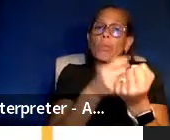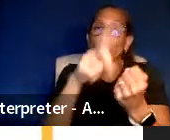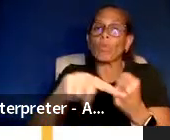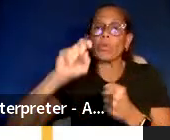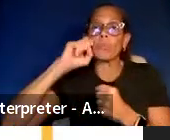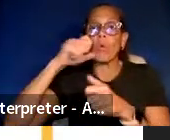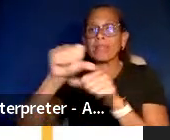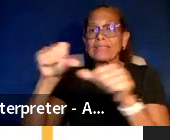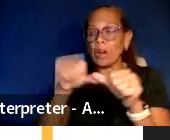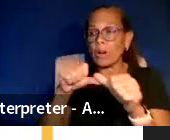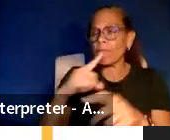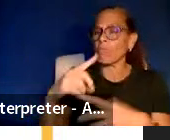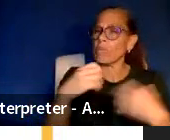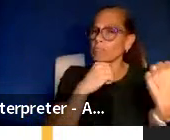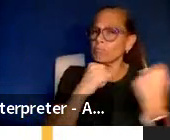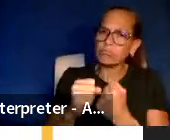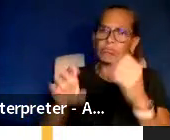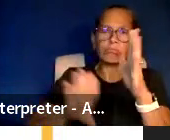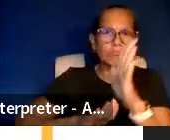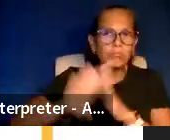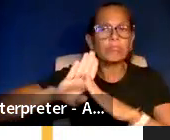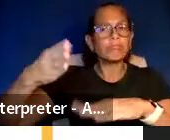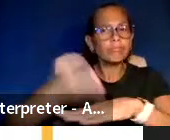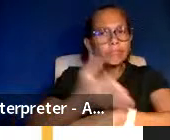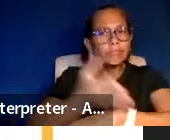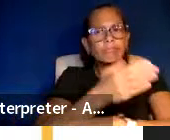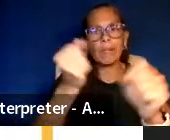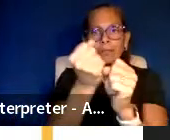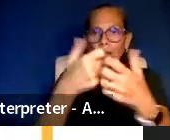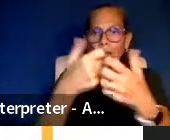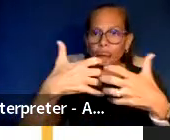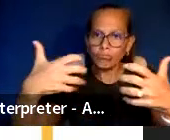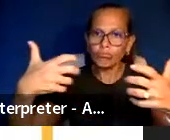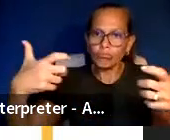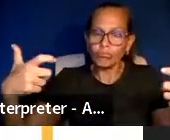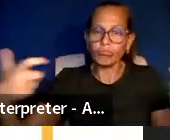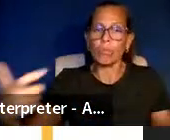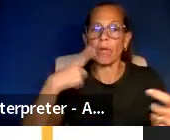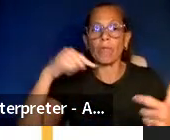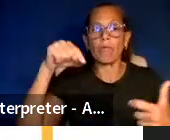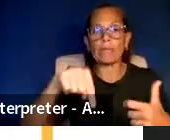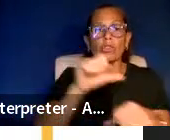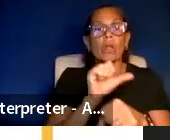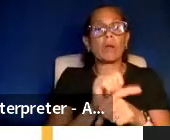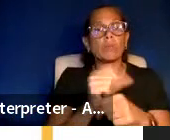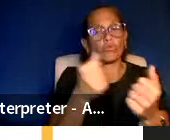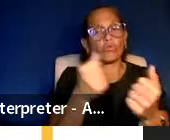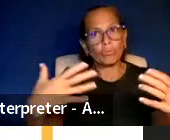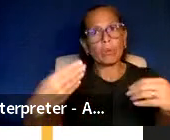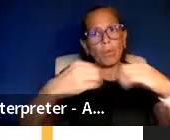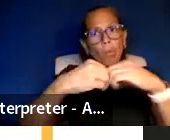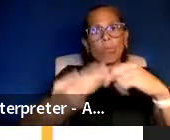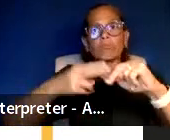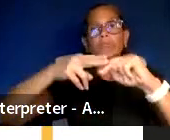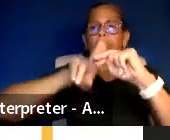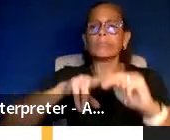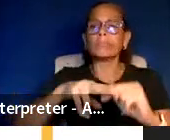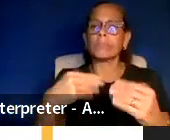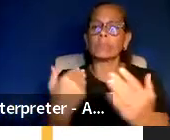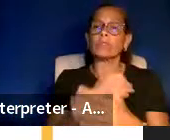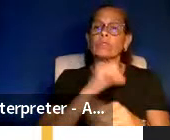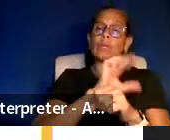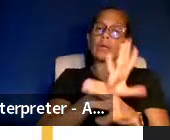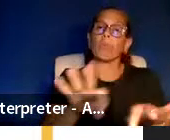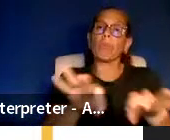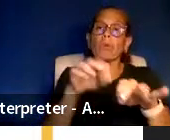dynamic and growing industries so that they can grow as these job sectors grow. And the new stations and job centers will be important